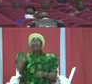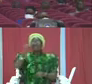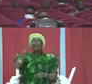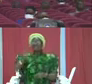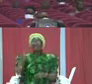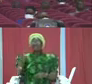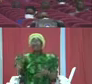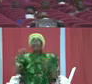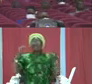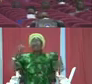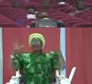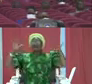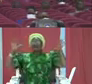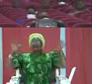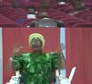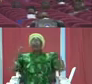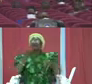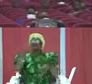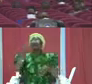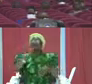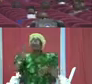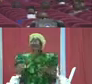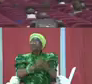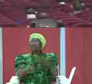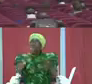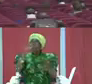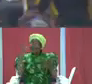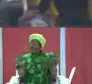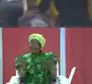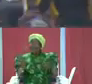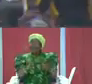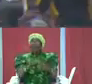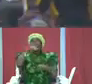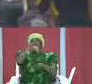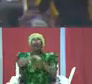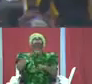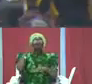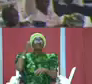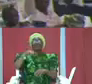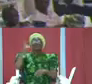And there's somebody here tonight who is going to get a second wind.